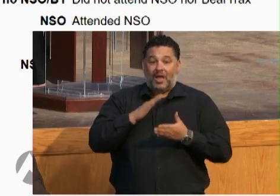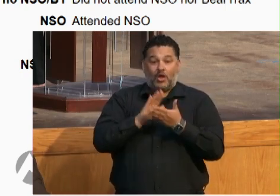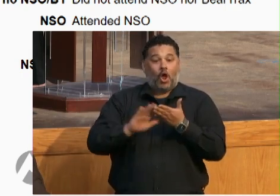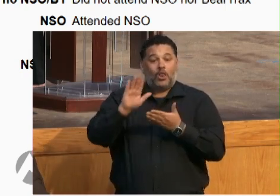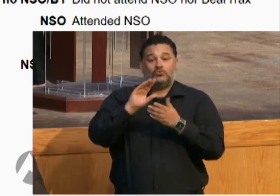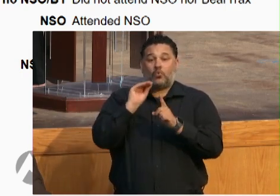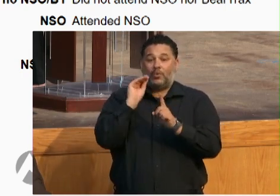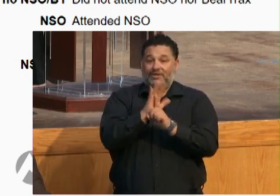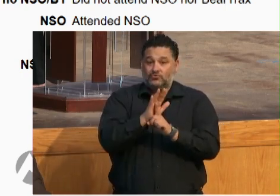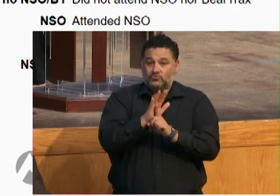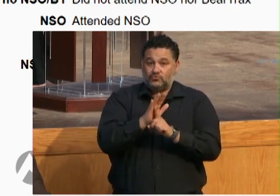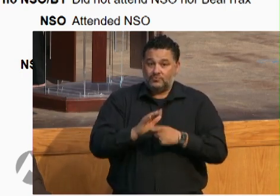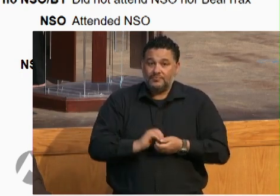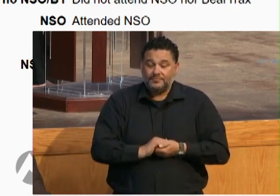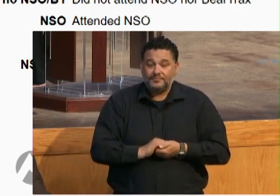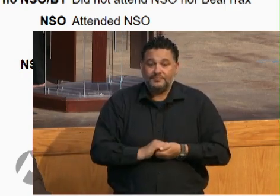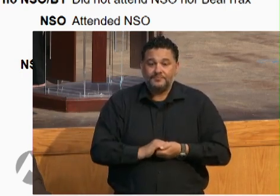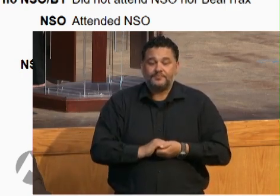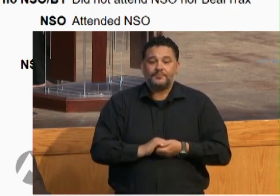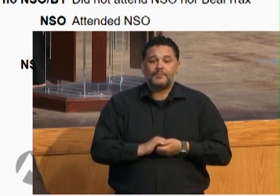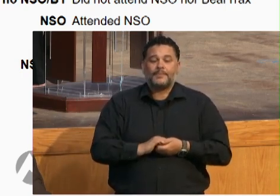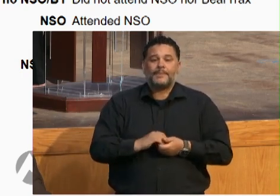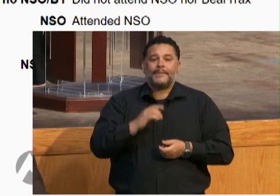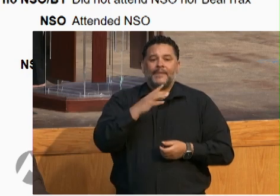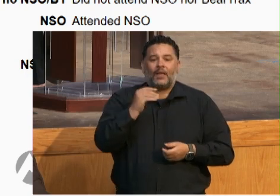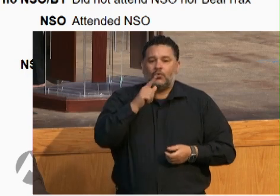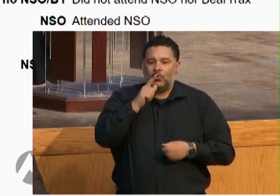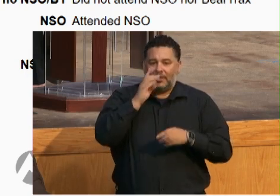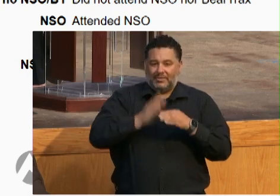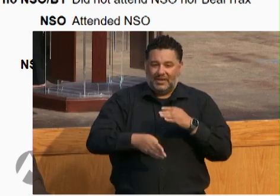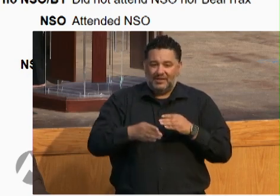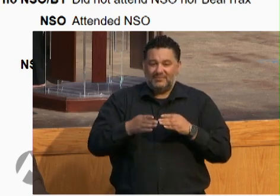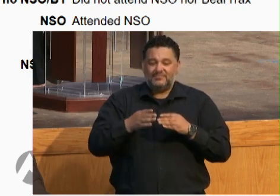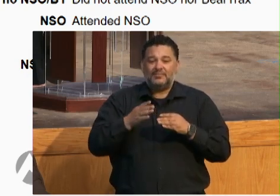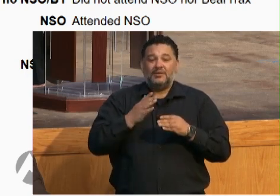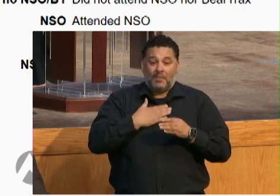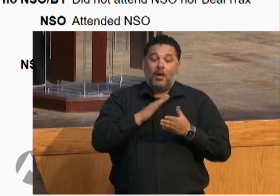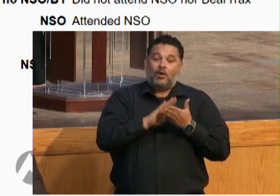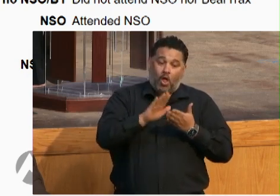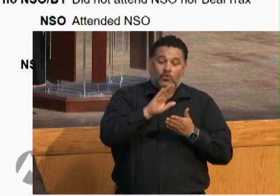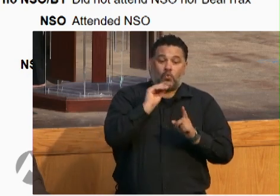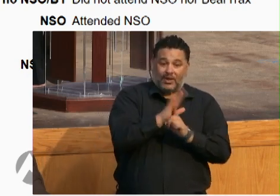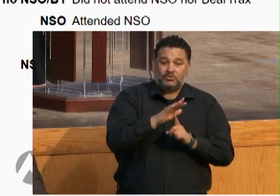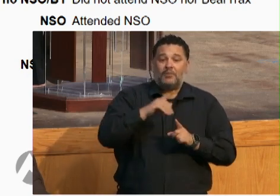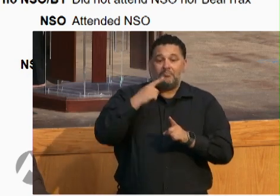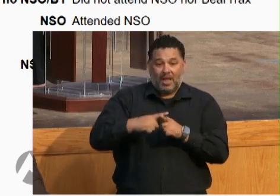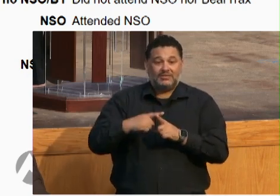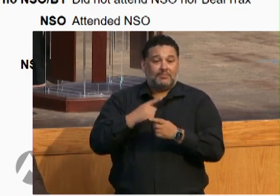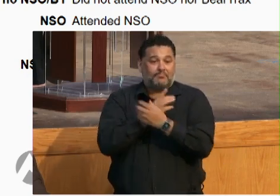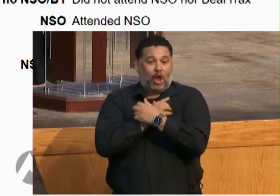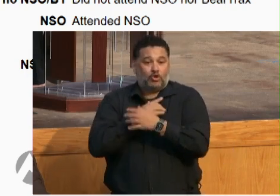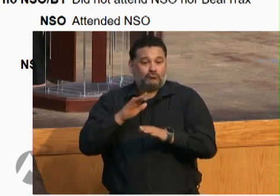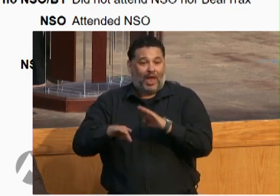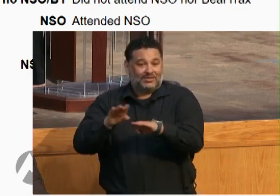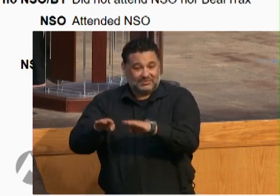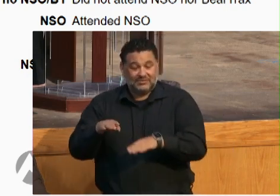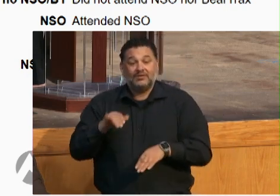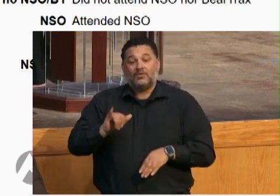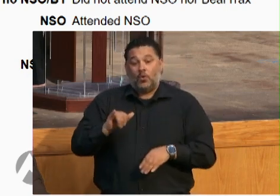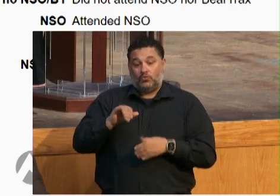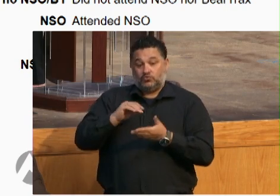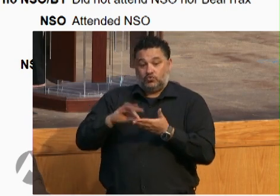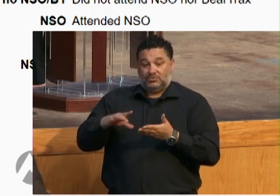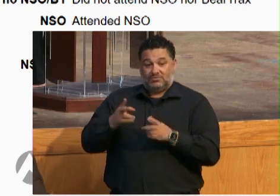Orientation and who completed the combination of My College Orientation and Bear Tracks. Those students were retained